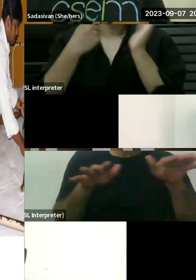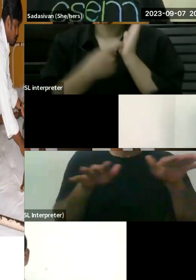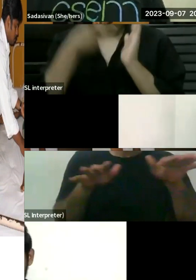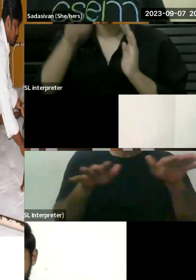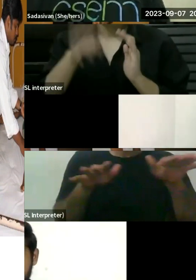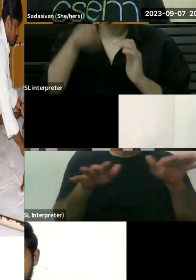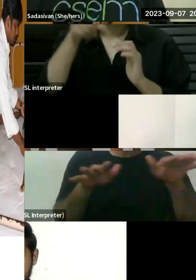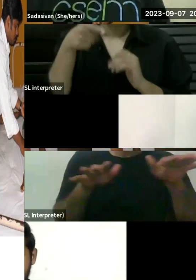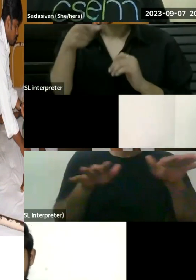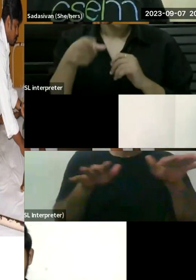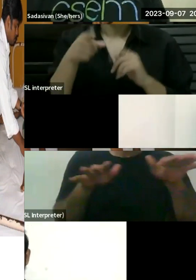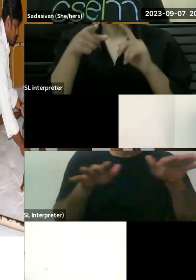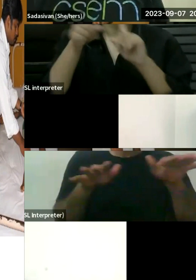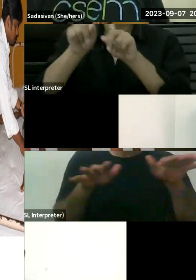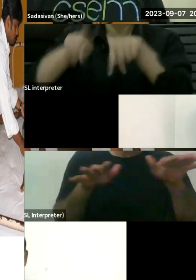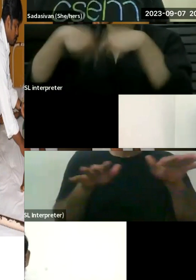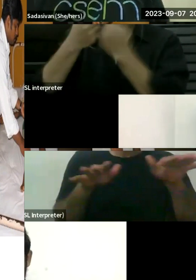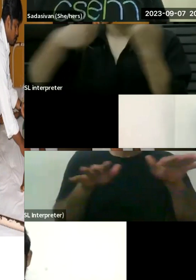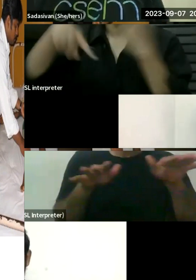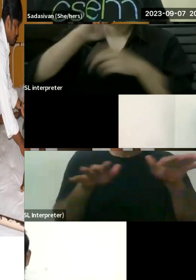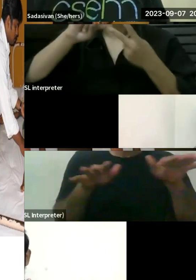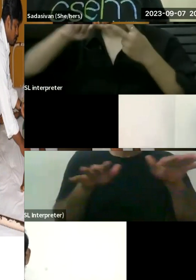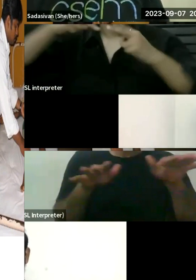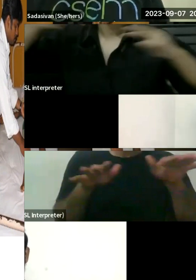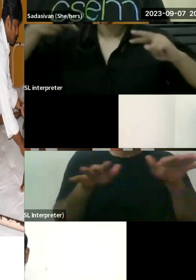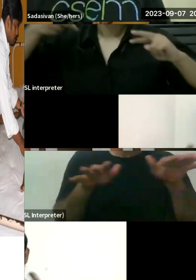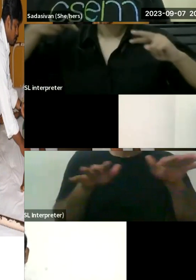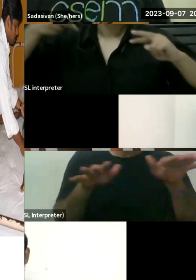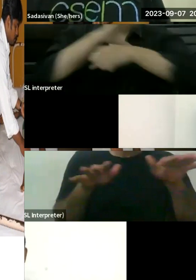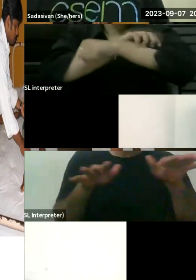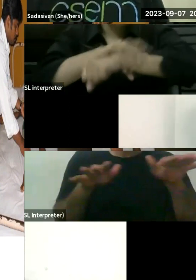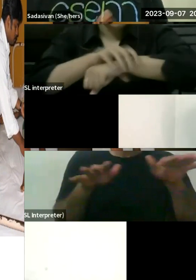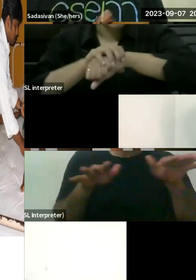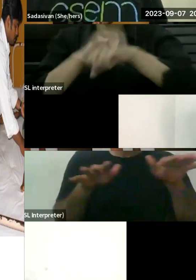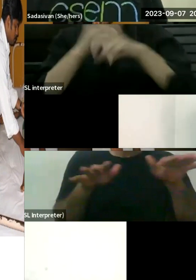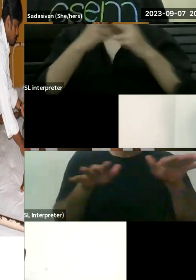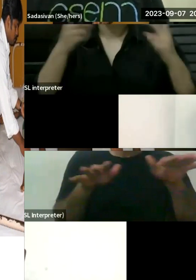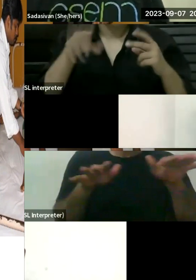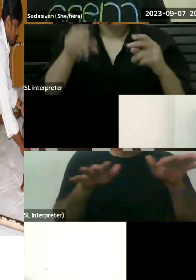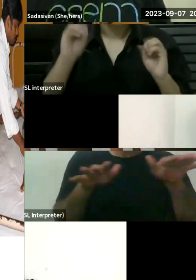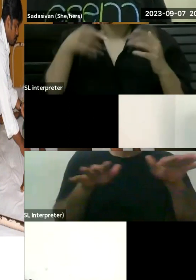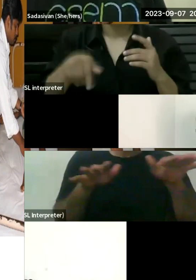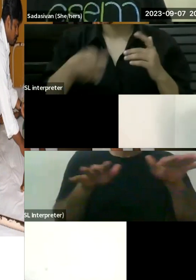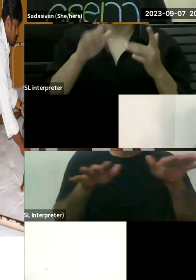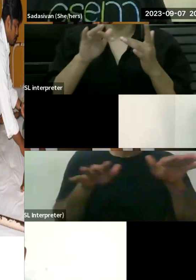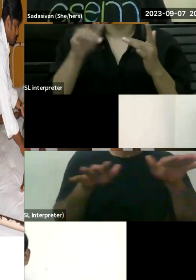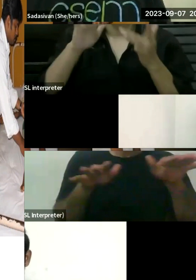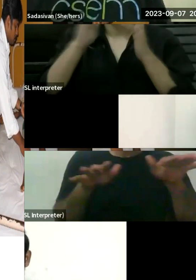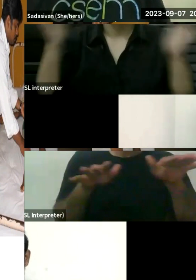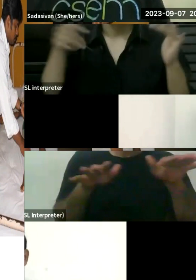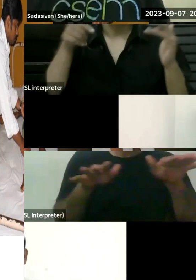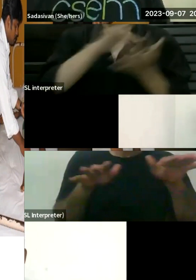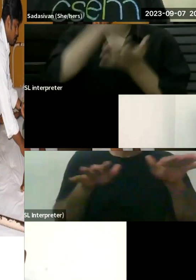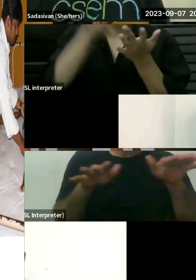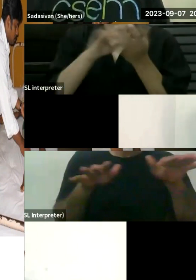has come up with a task force on gene therapy for rare disease, and has also initiated a virtual center for molecular